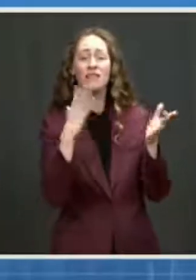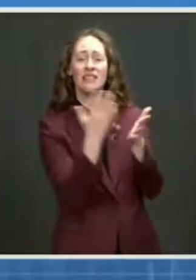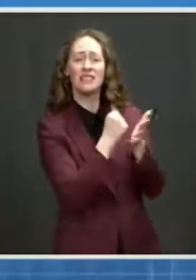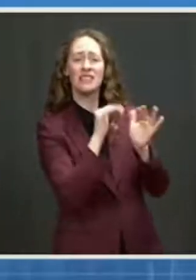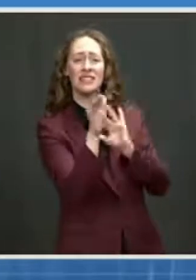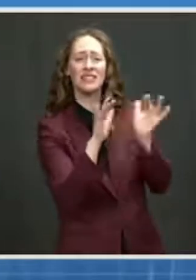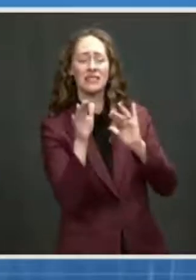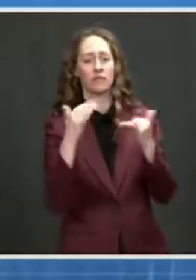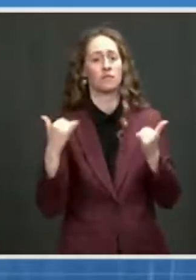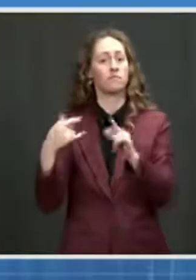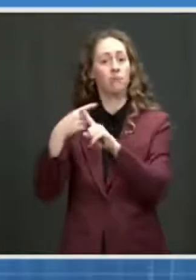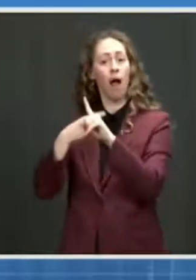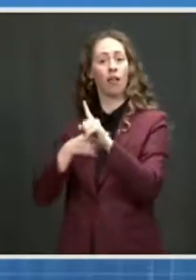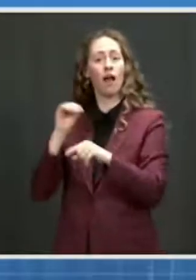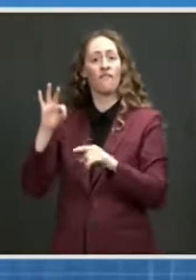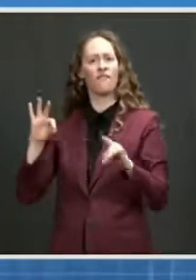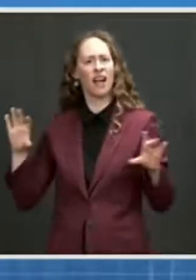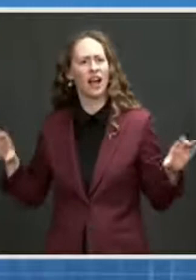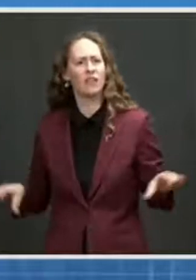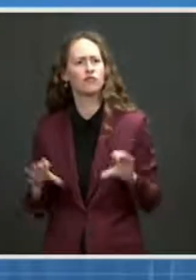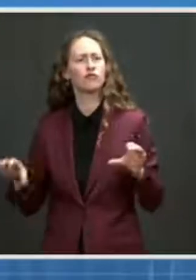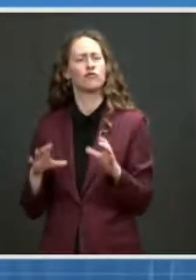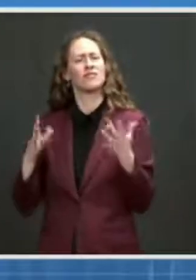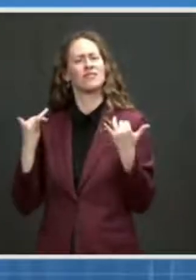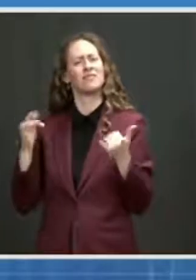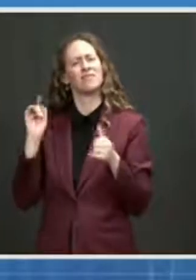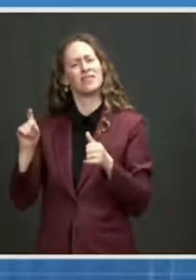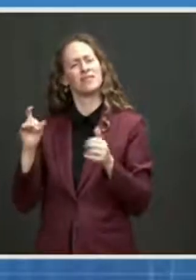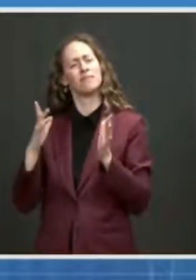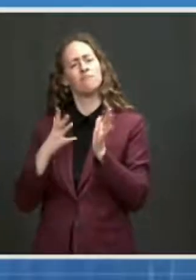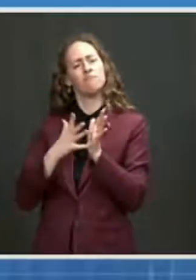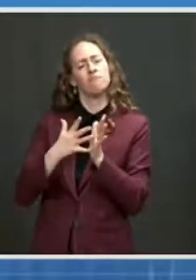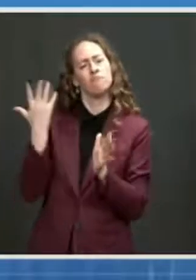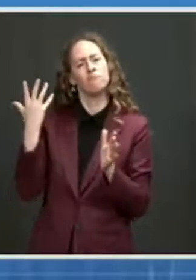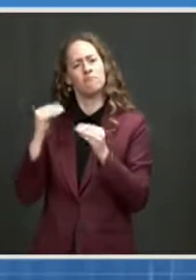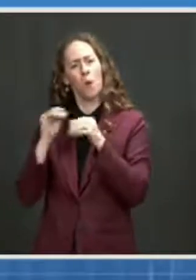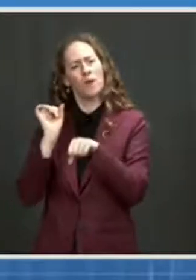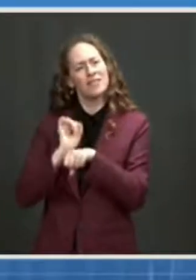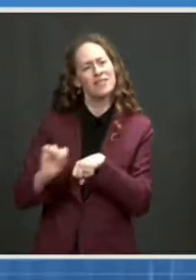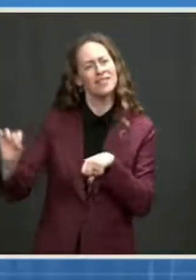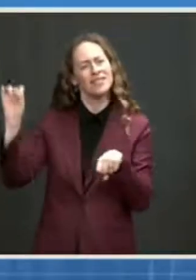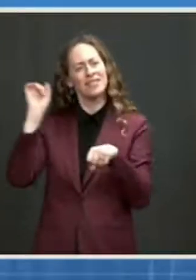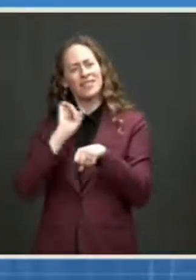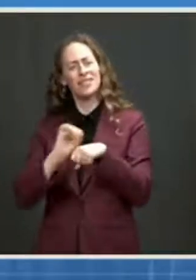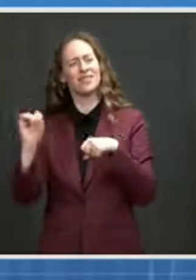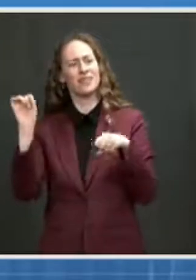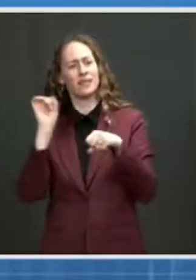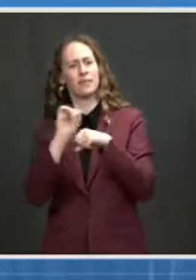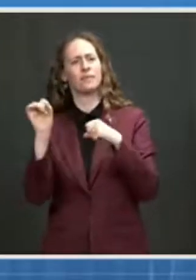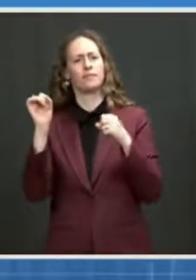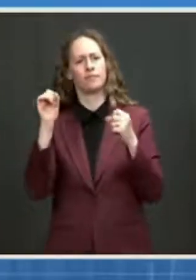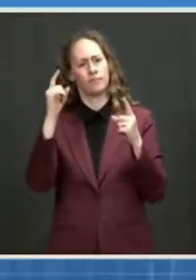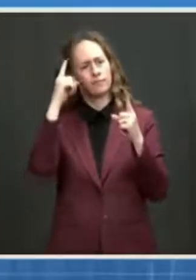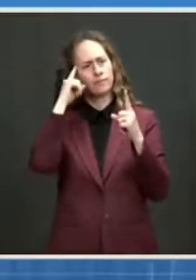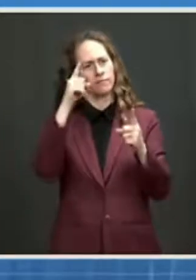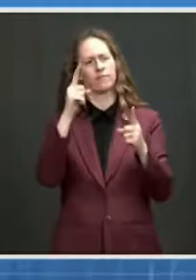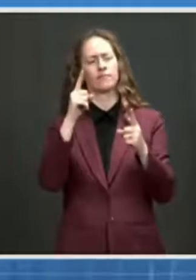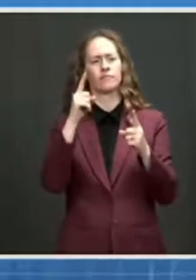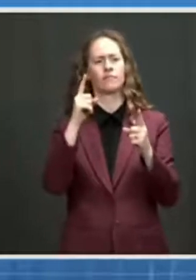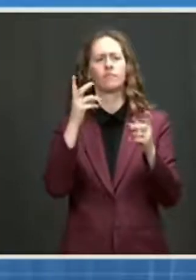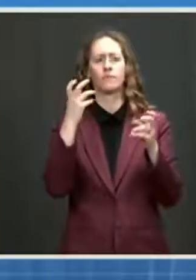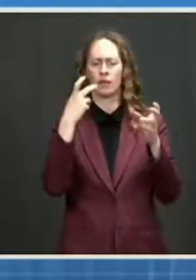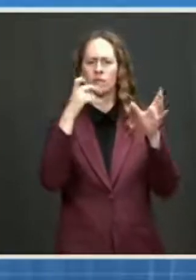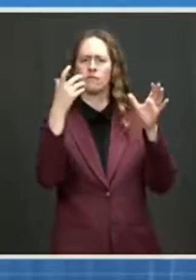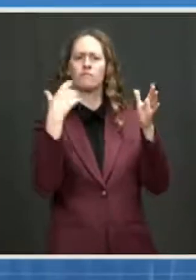action, we are working hard and continuing to make progress in addressing the structural barriers that many people face in terms of